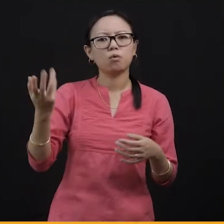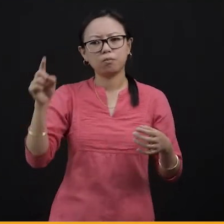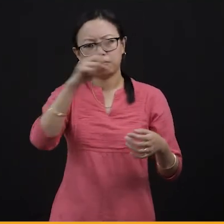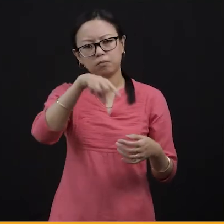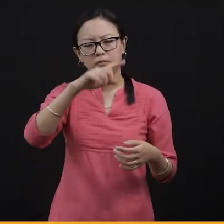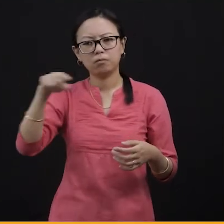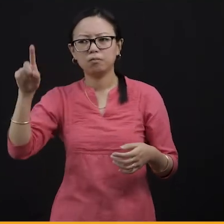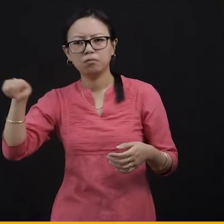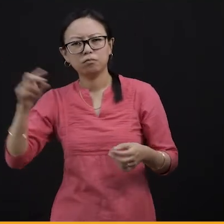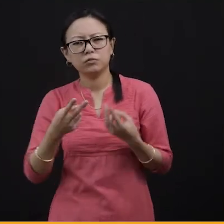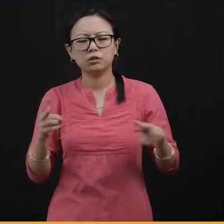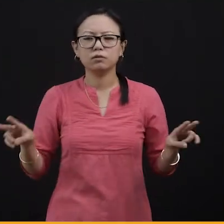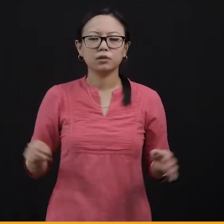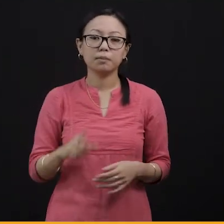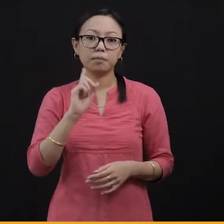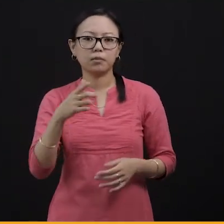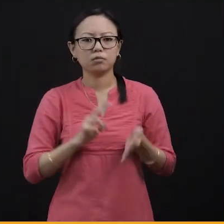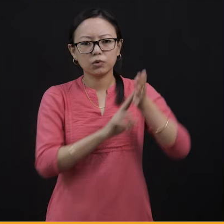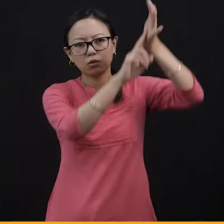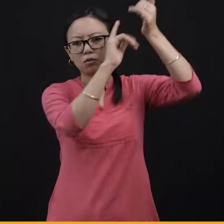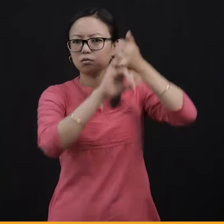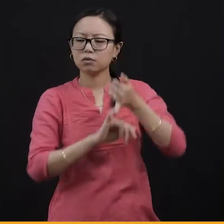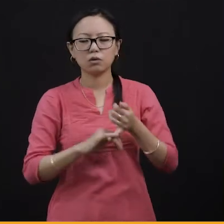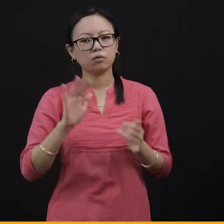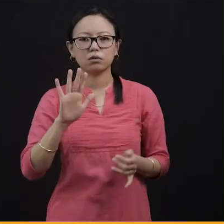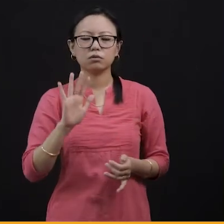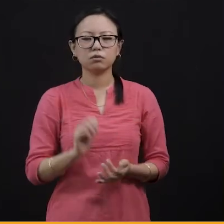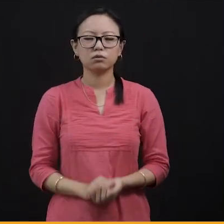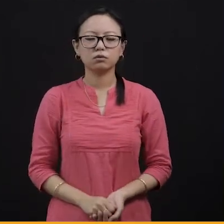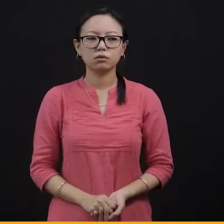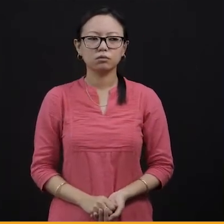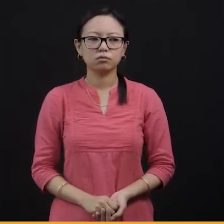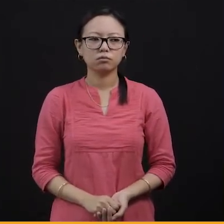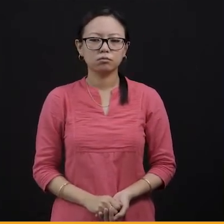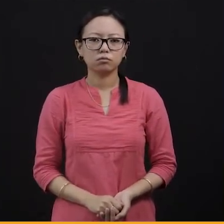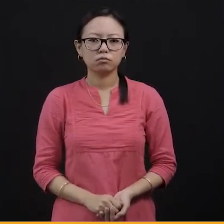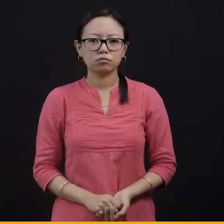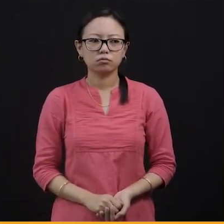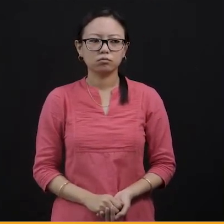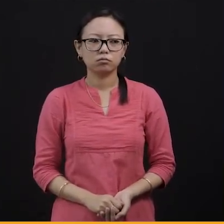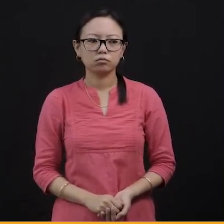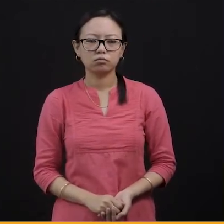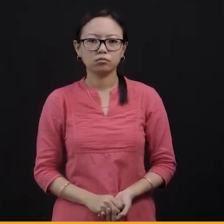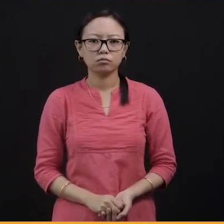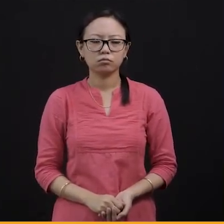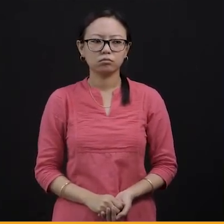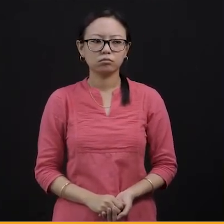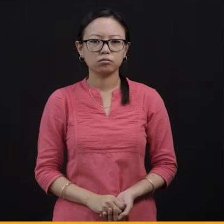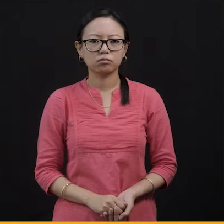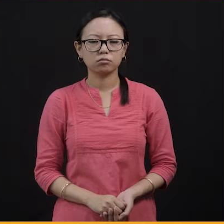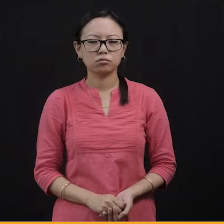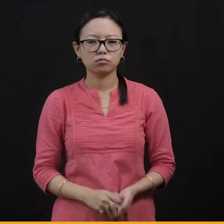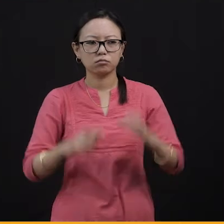Irrespective of their size and shape, they will have two poles. Just like here we have one pole